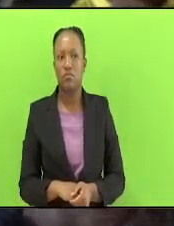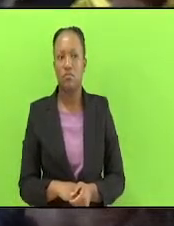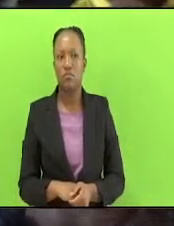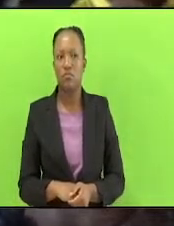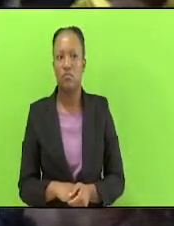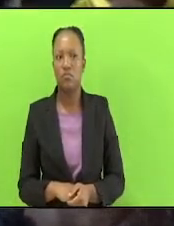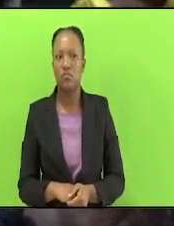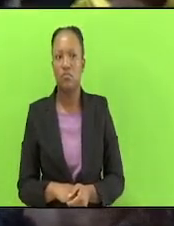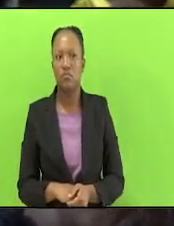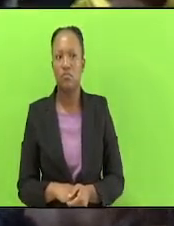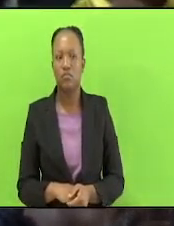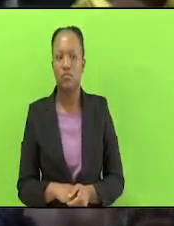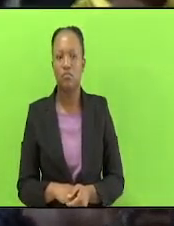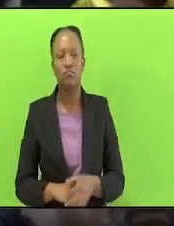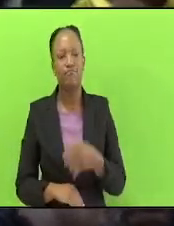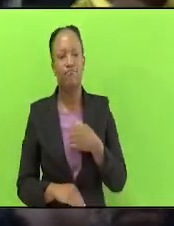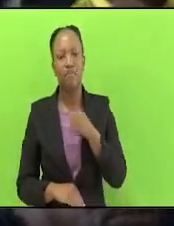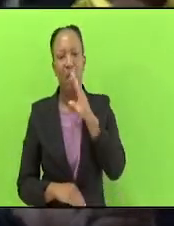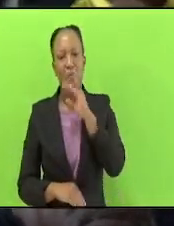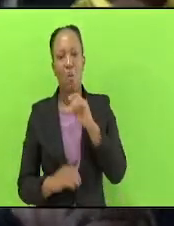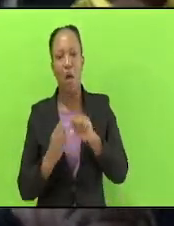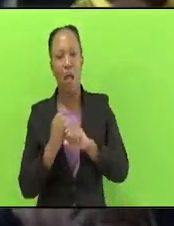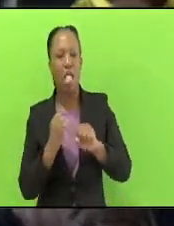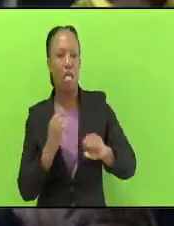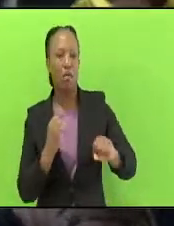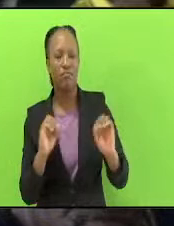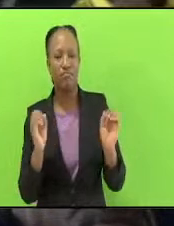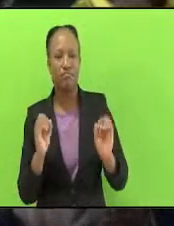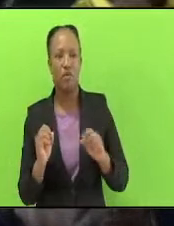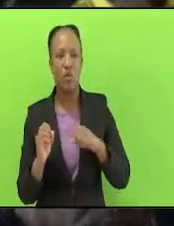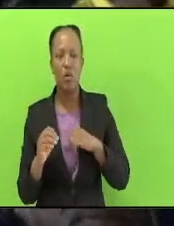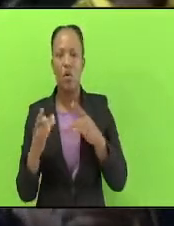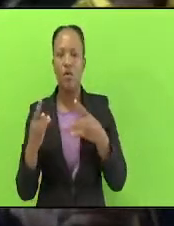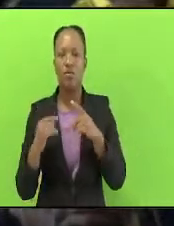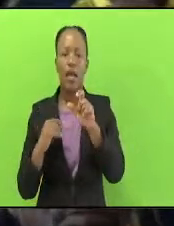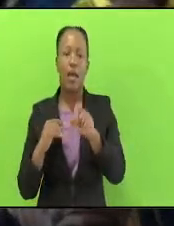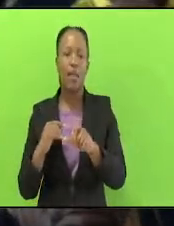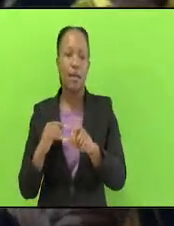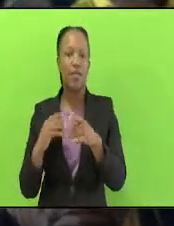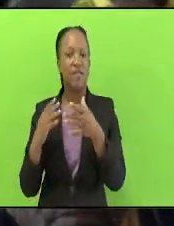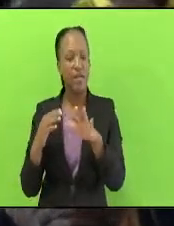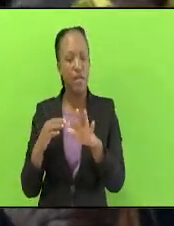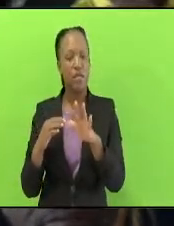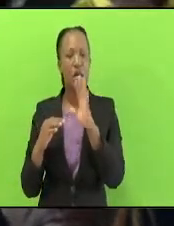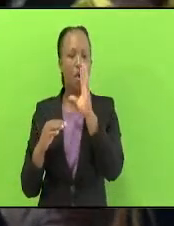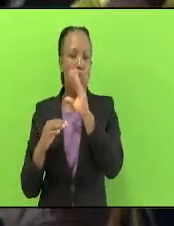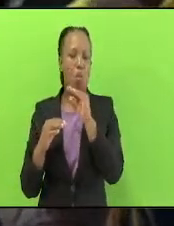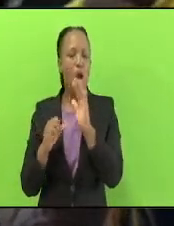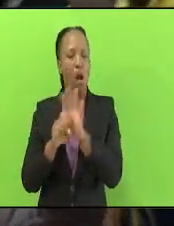Next, I get to bua thata because already my chairman spoke most of the words.